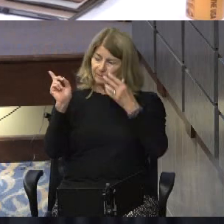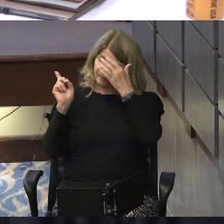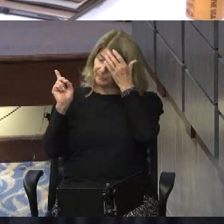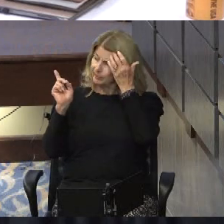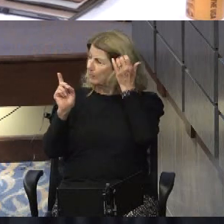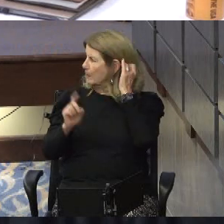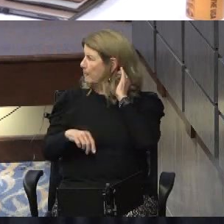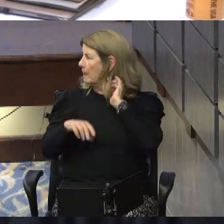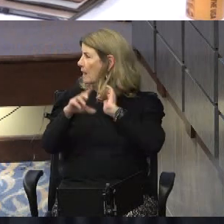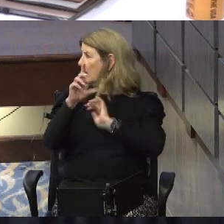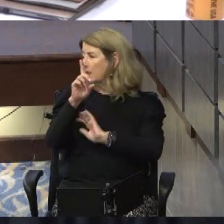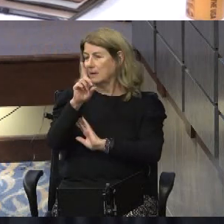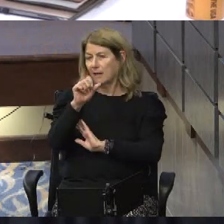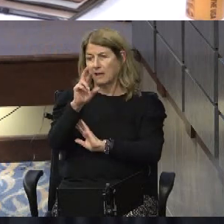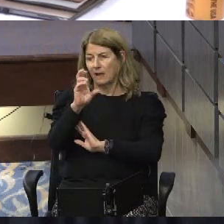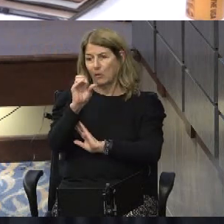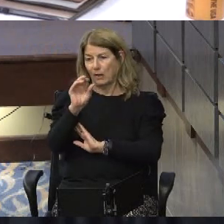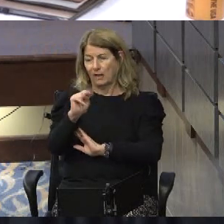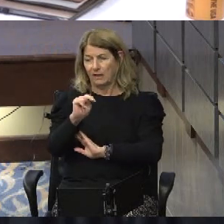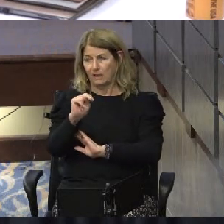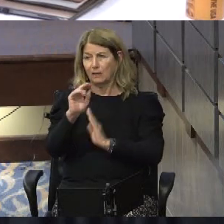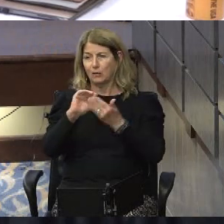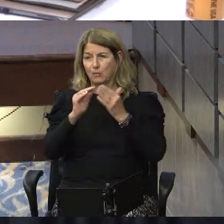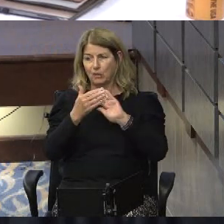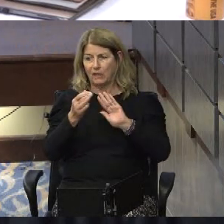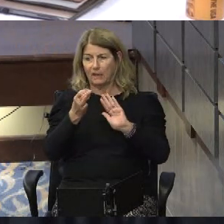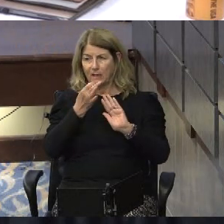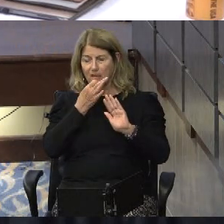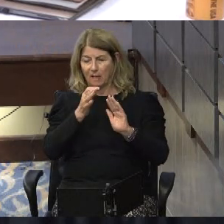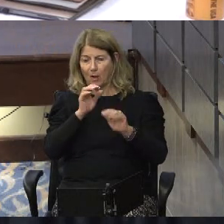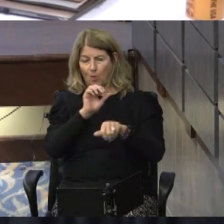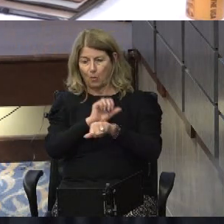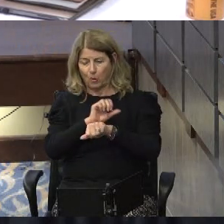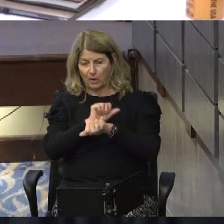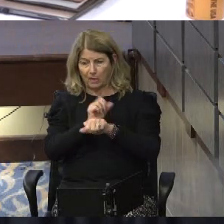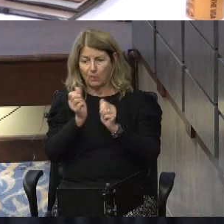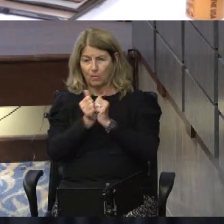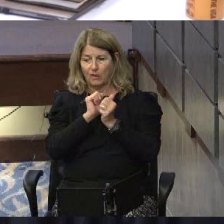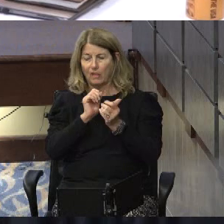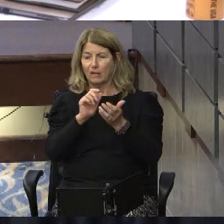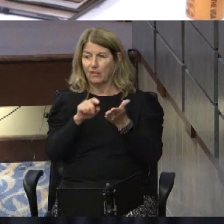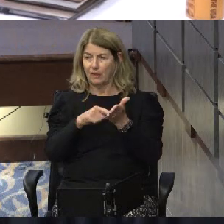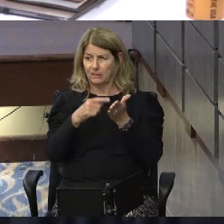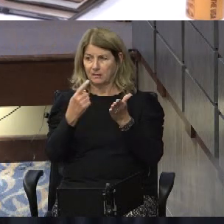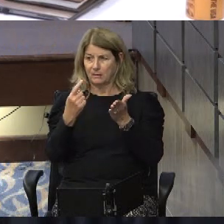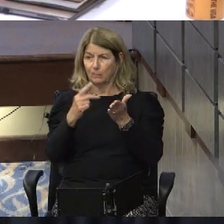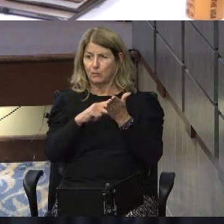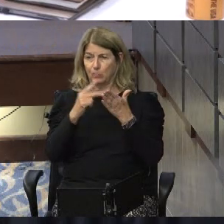Baron Bell with Community Development Experts, working with Baker Tilly on this endeavor, so thanks for having